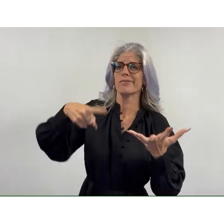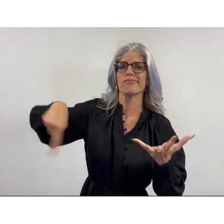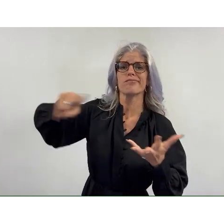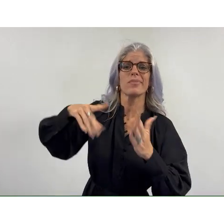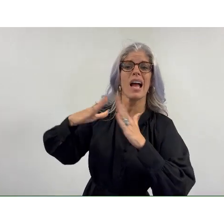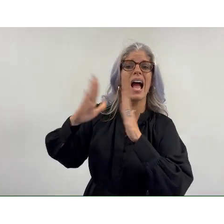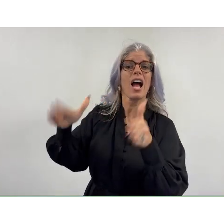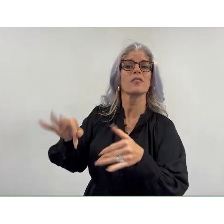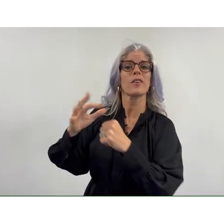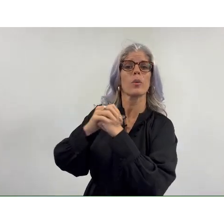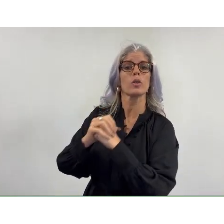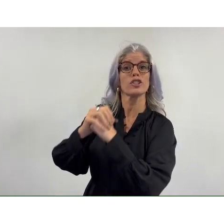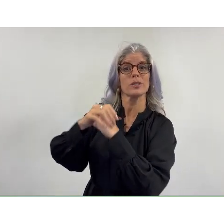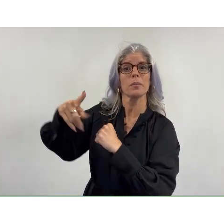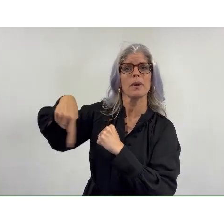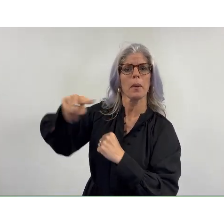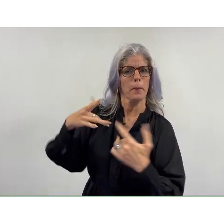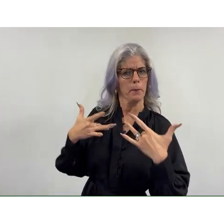an SBA loan.